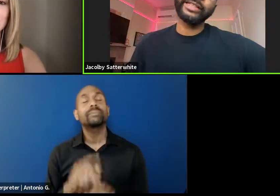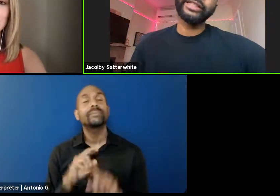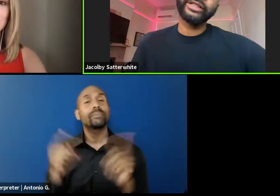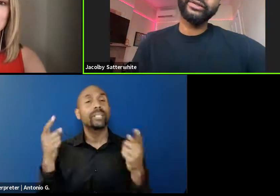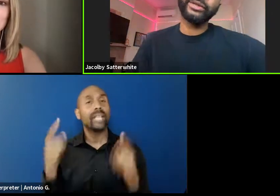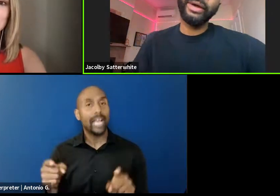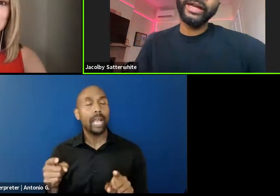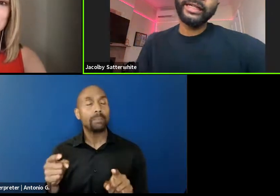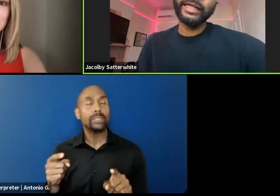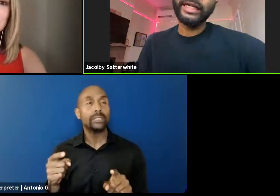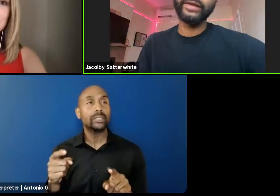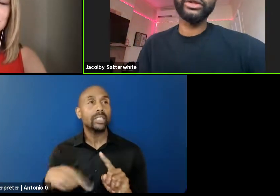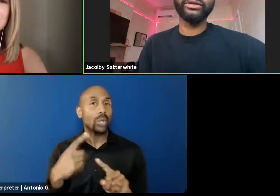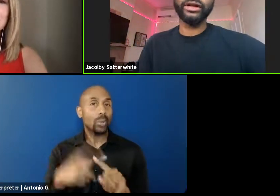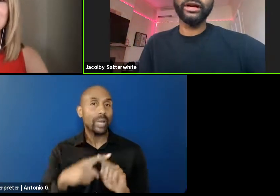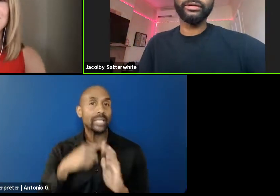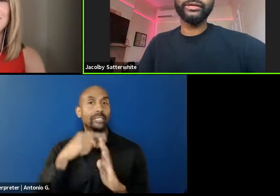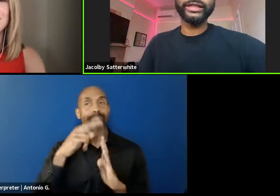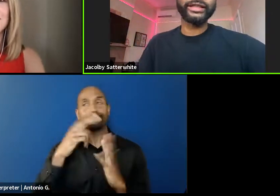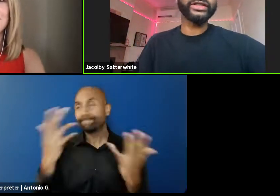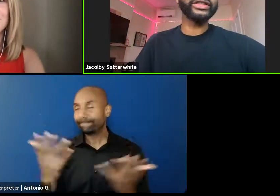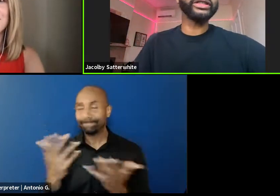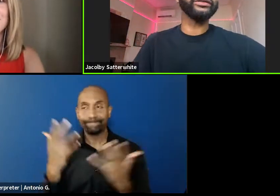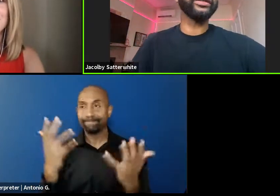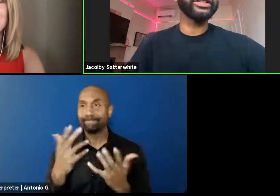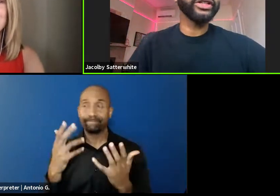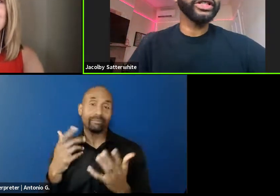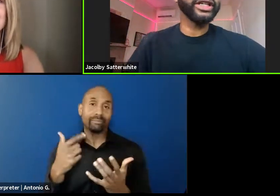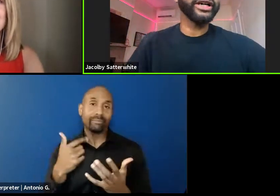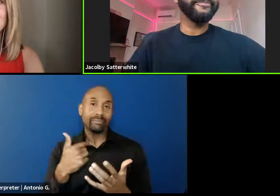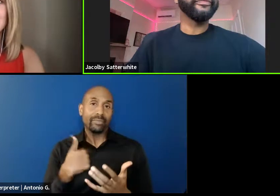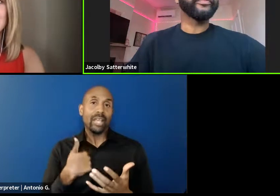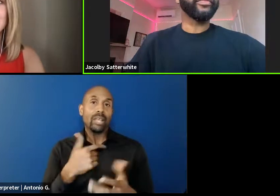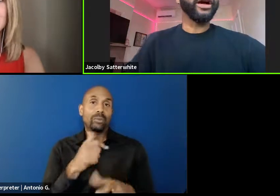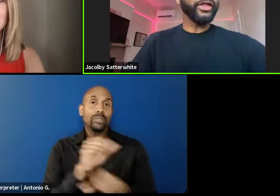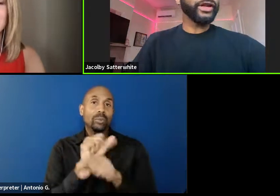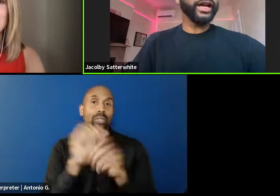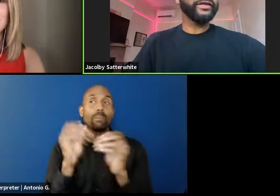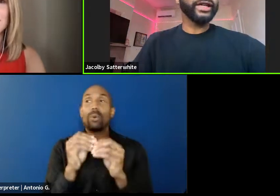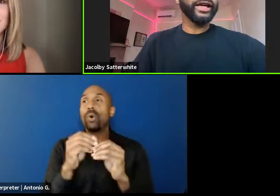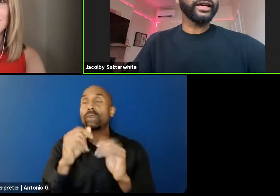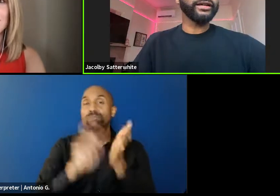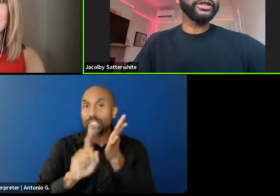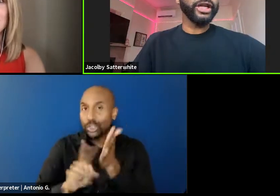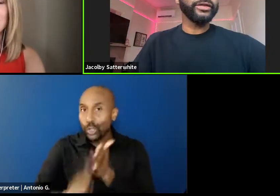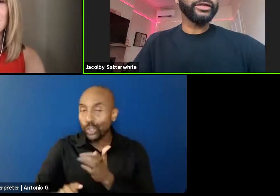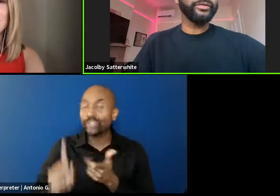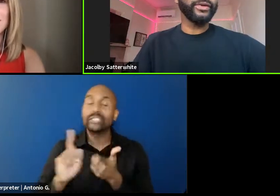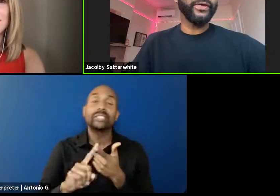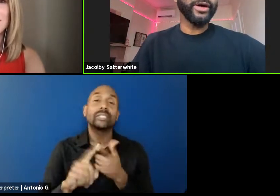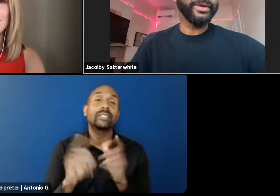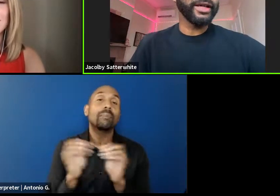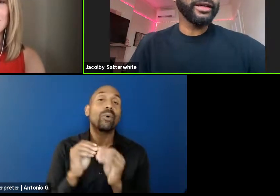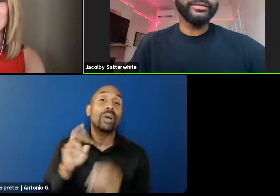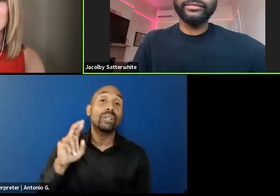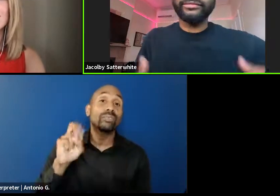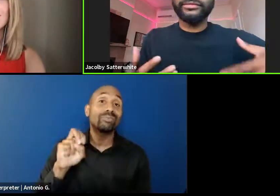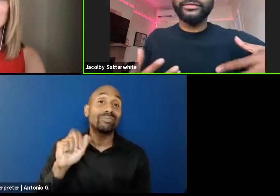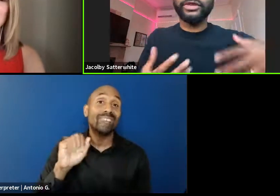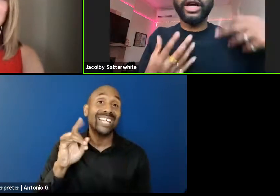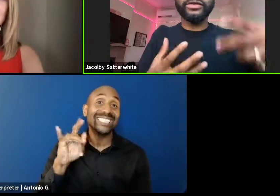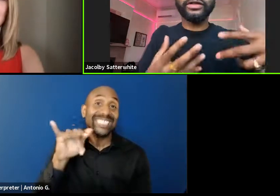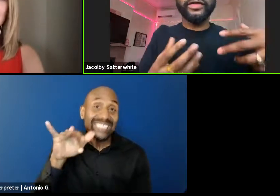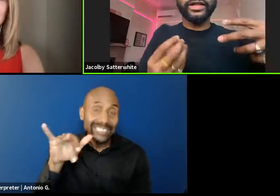had a standstill with painting and I was doing a couple of residencies and researching other kind of like genres of performing and